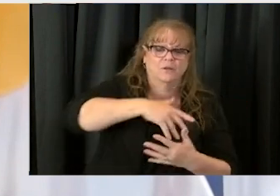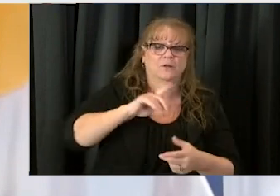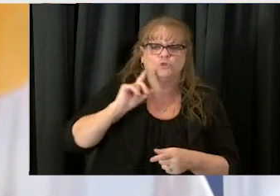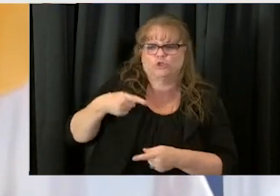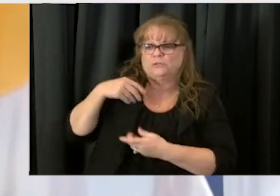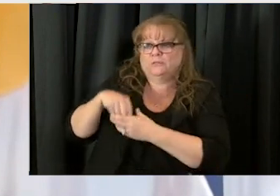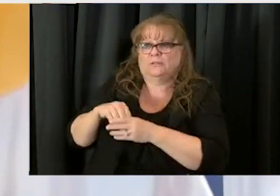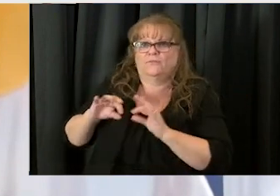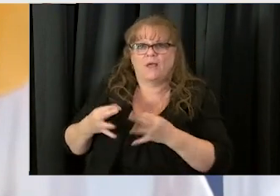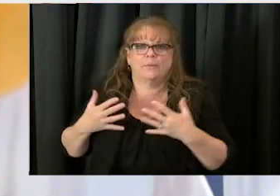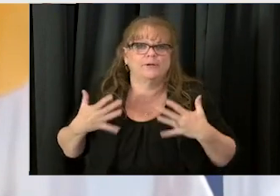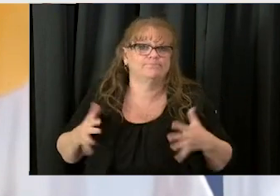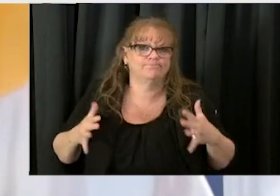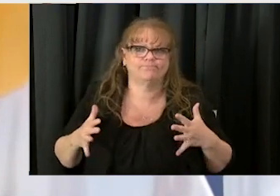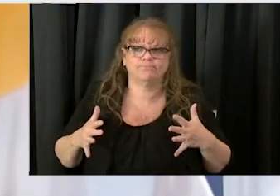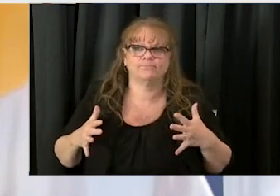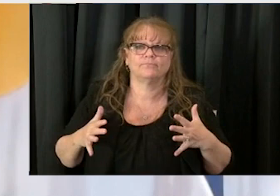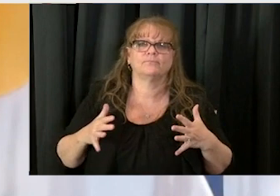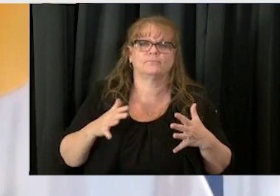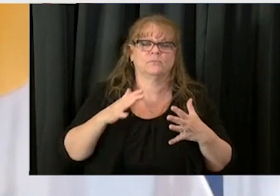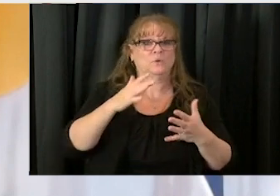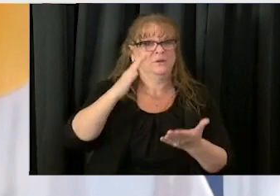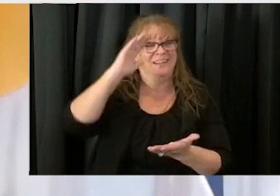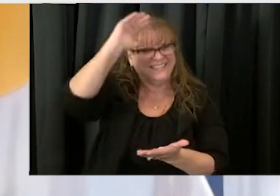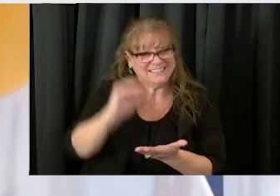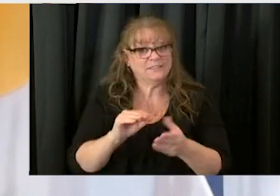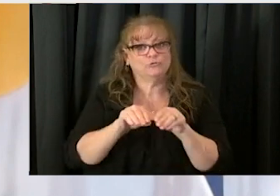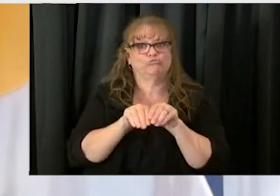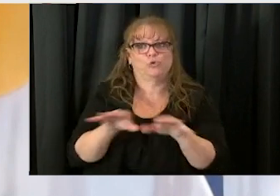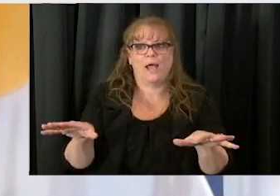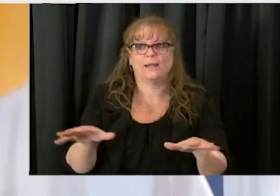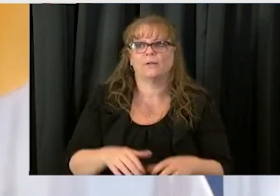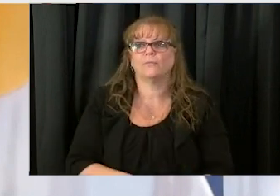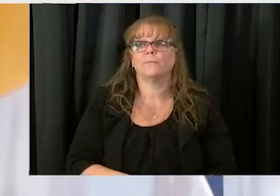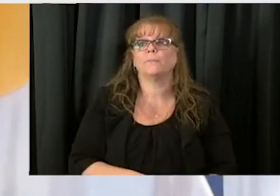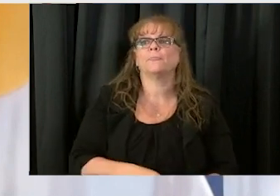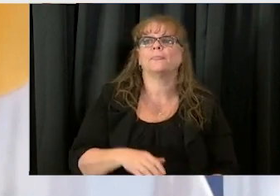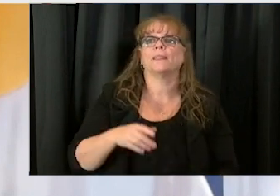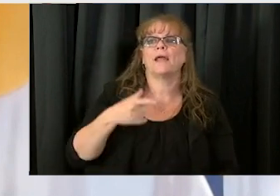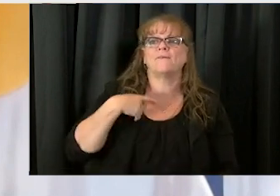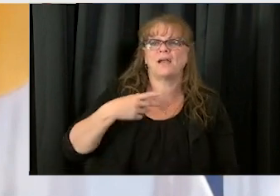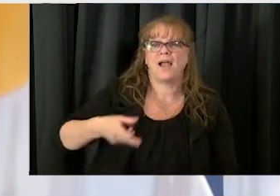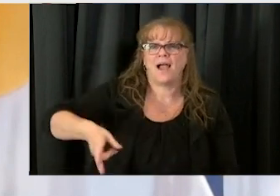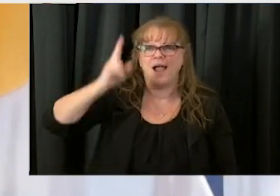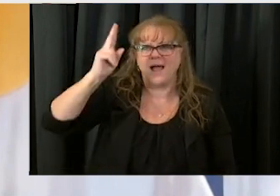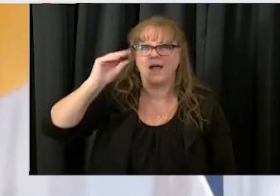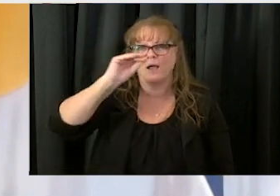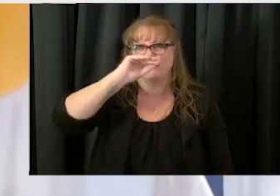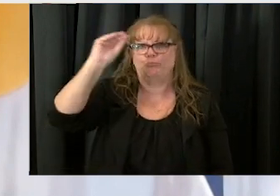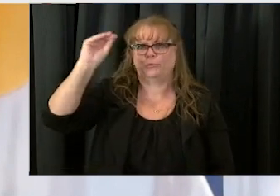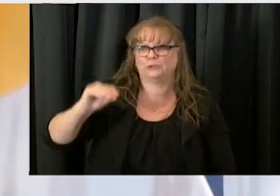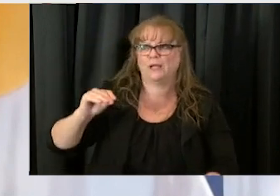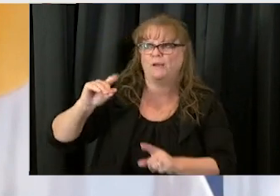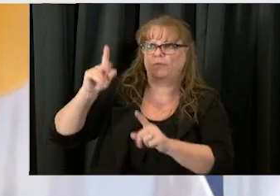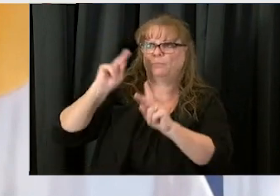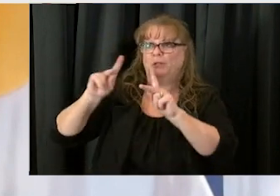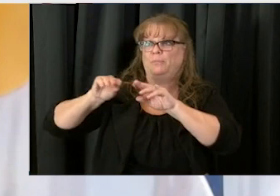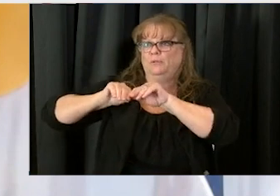of prevalence of COVID-19 in Colorado right now that if you slip up, you could very well get